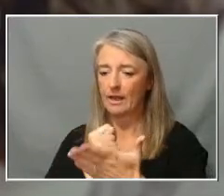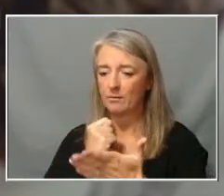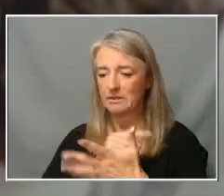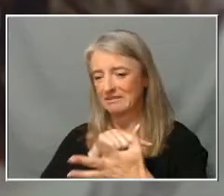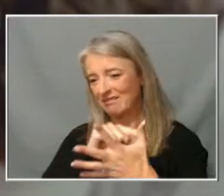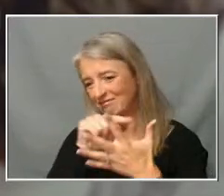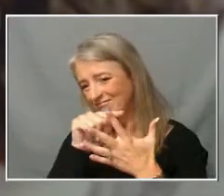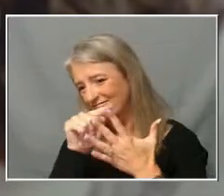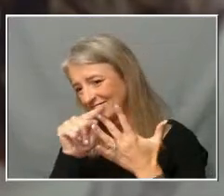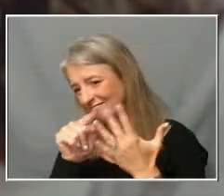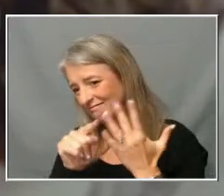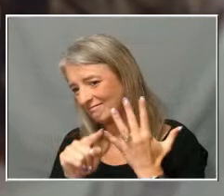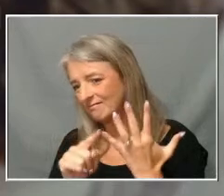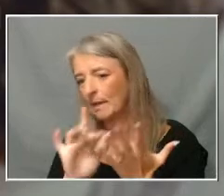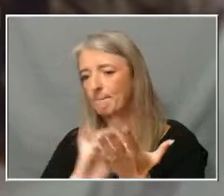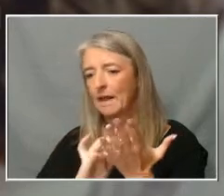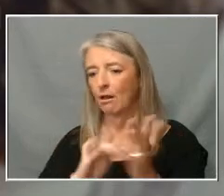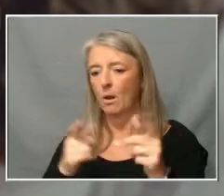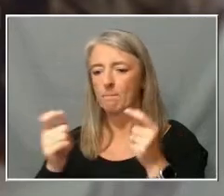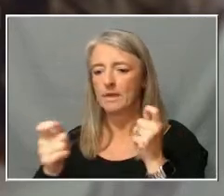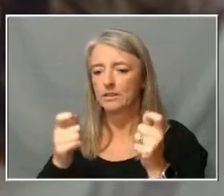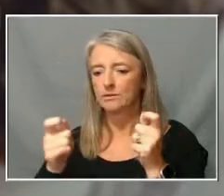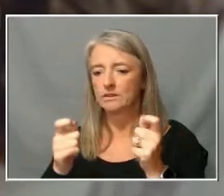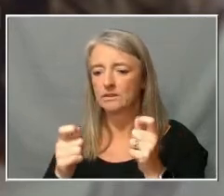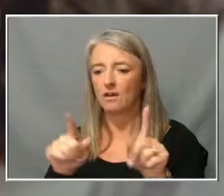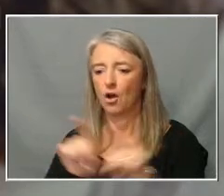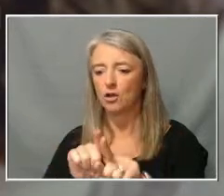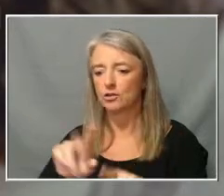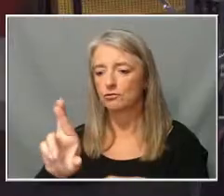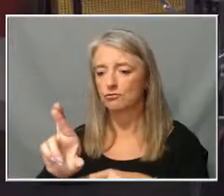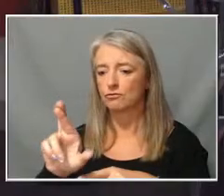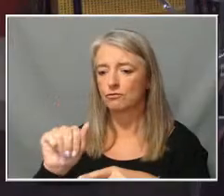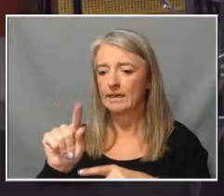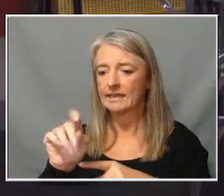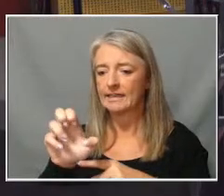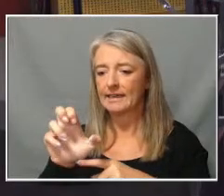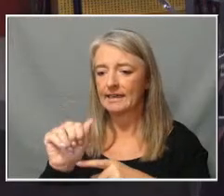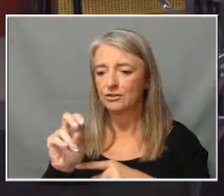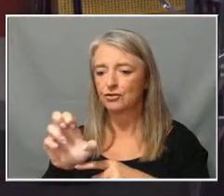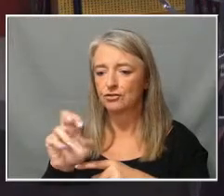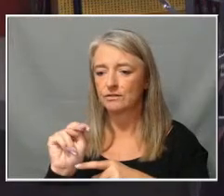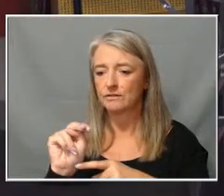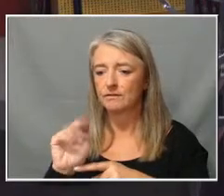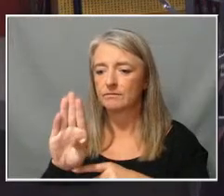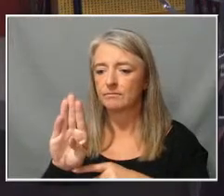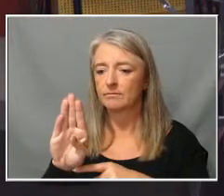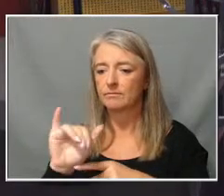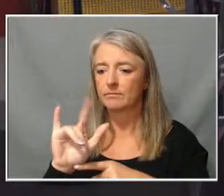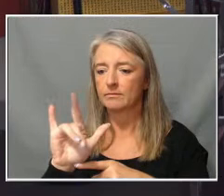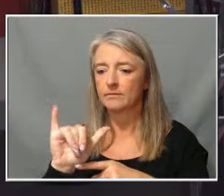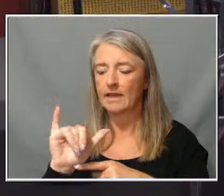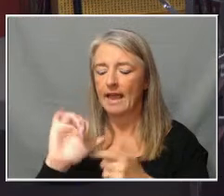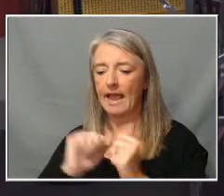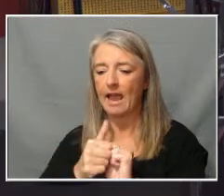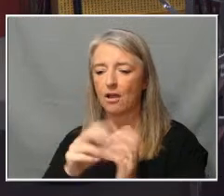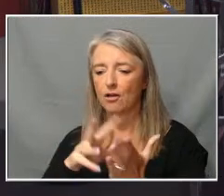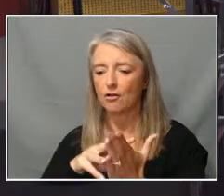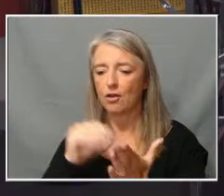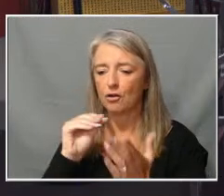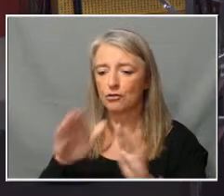of medical management, as well as radiation. Fran wants to know, Billy, how long did it take you to learn to walk on your